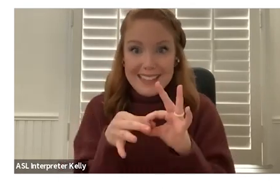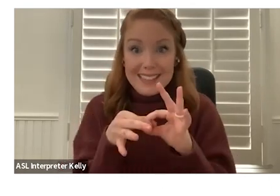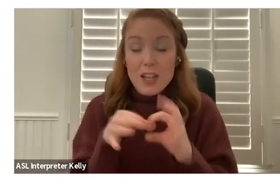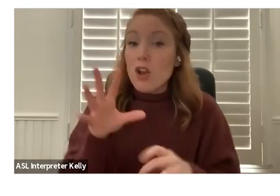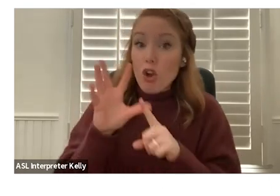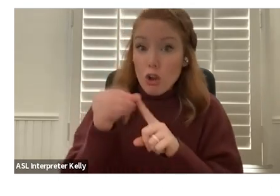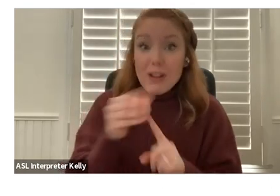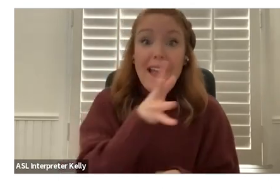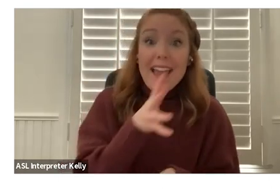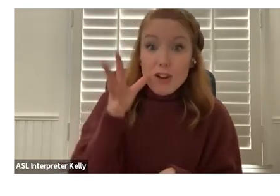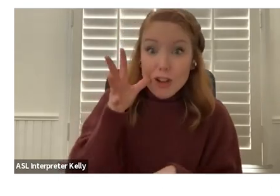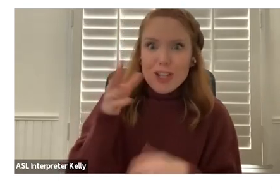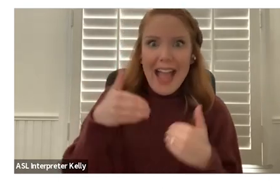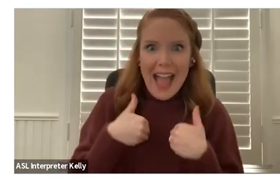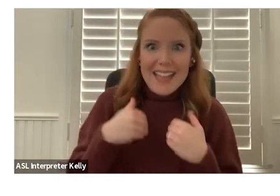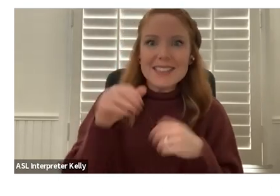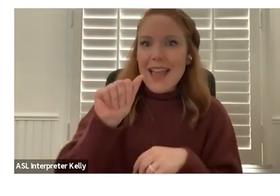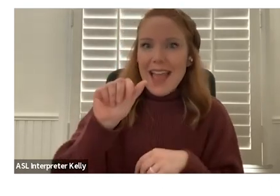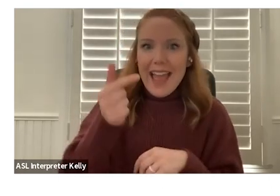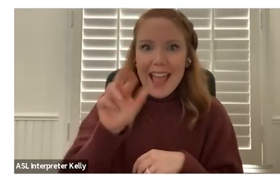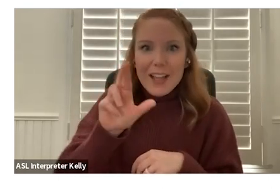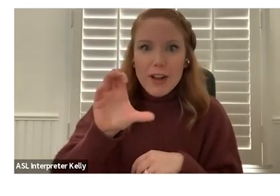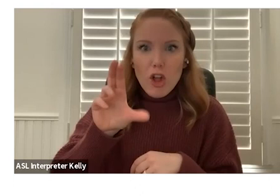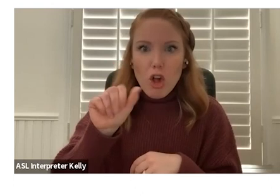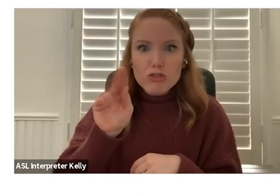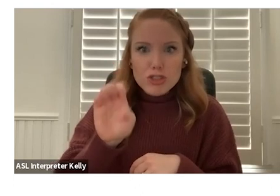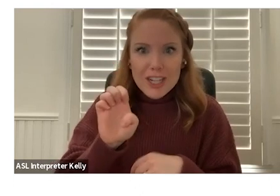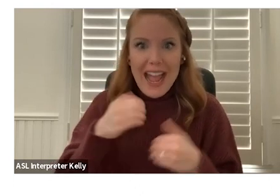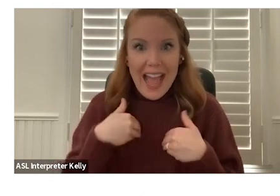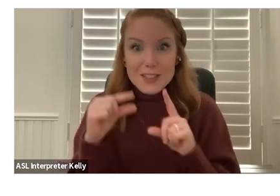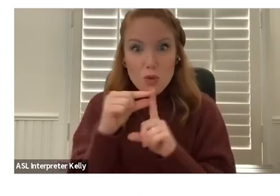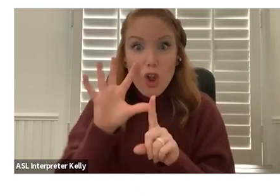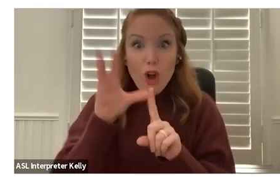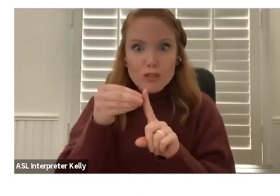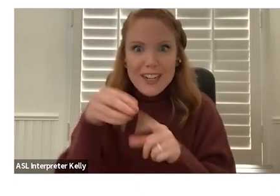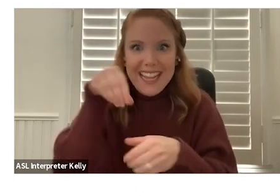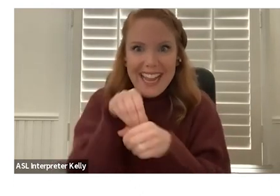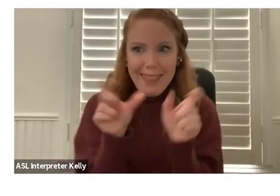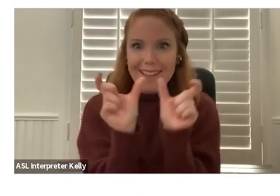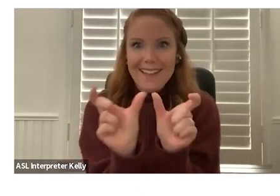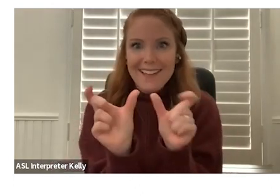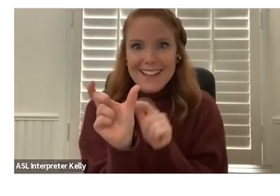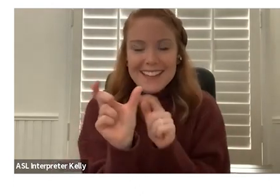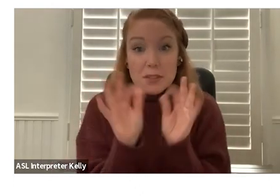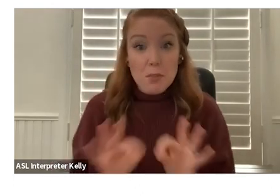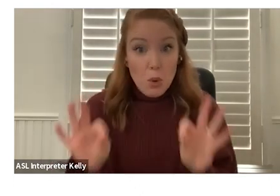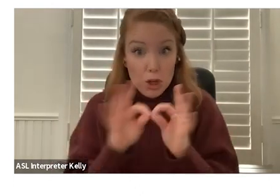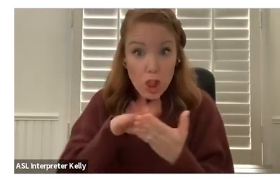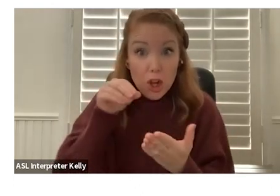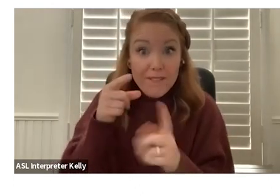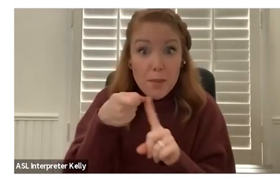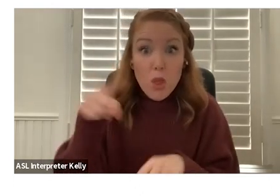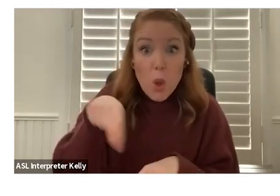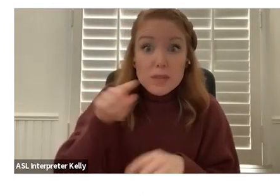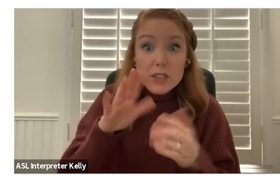for medicinal purposes for centuries, long before Vaseline became a commodity that we buy at the pharmacy. This is